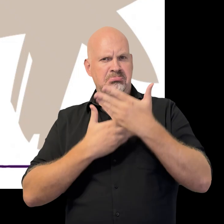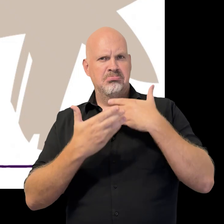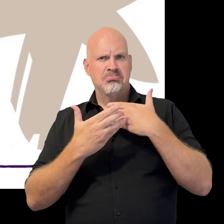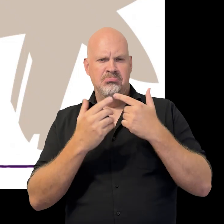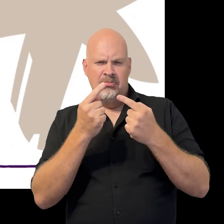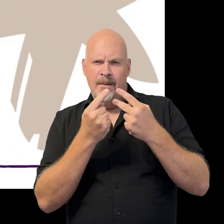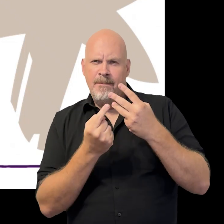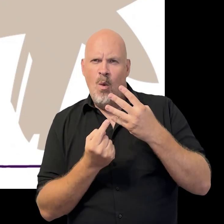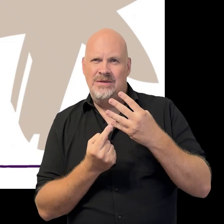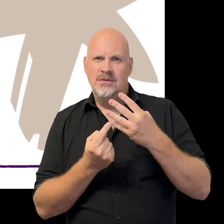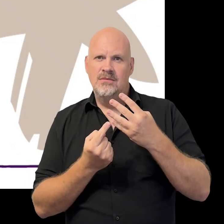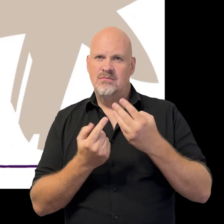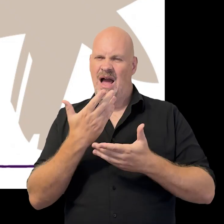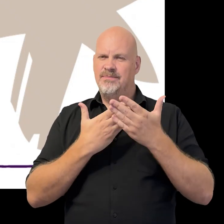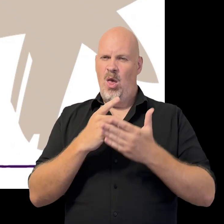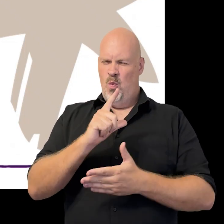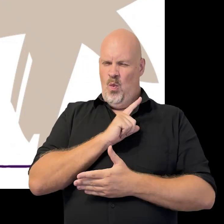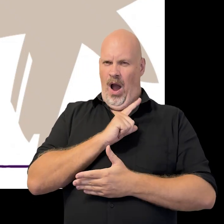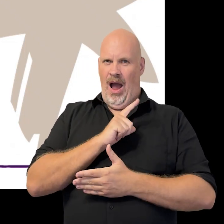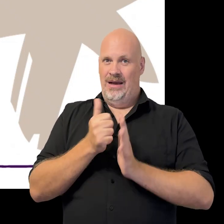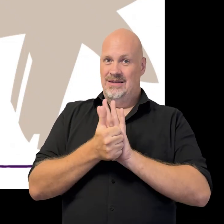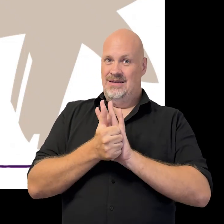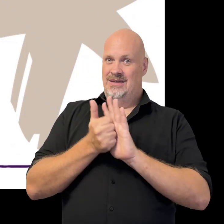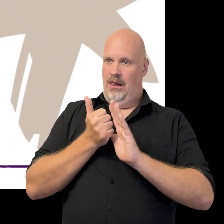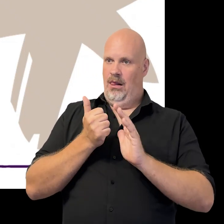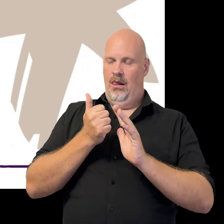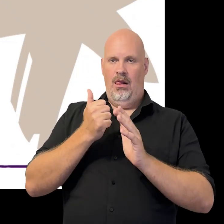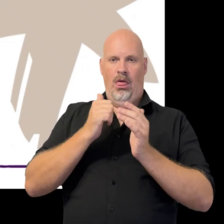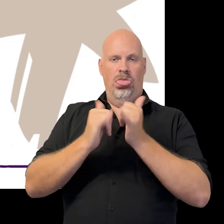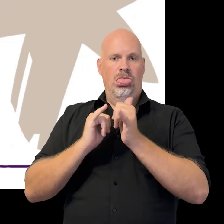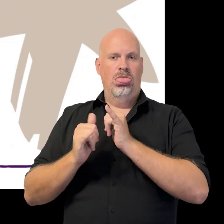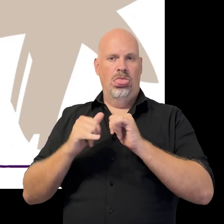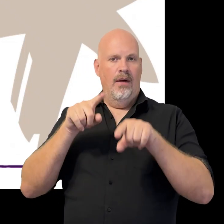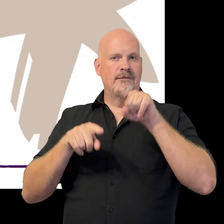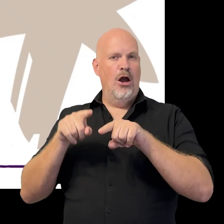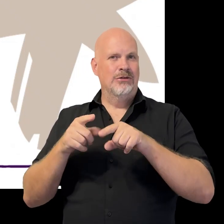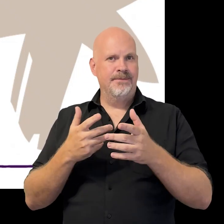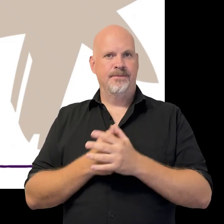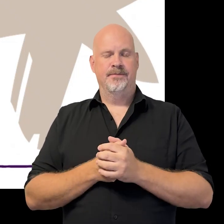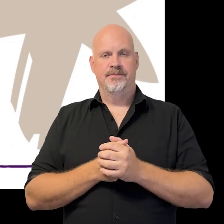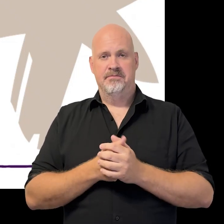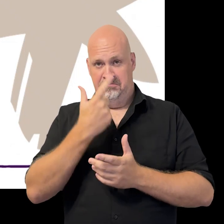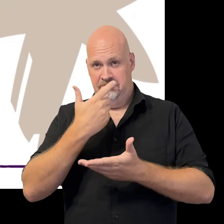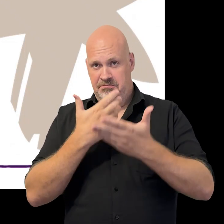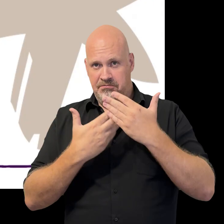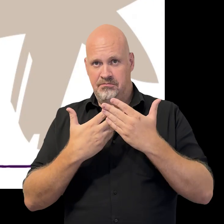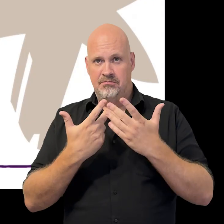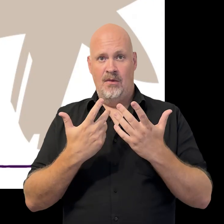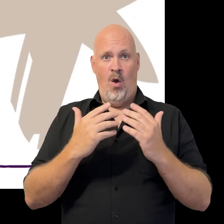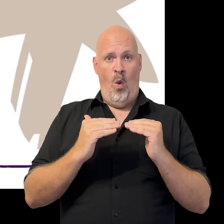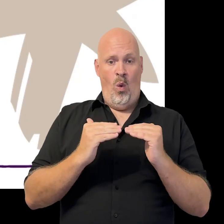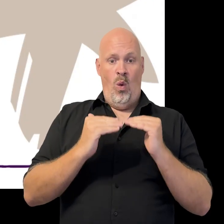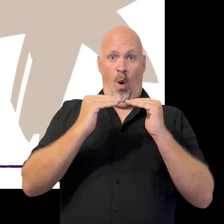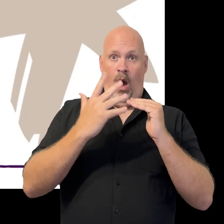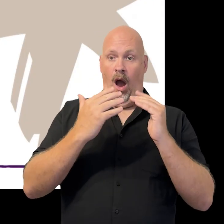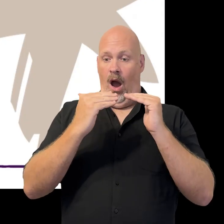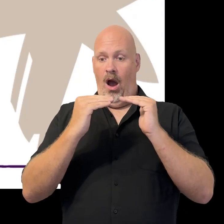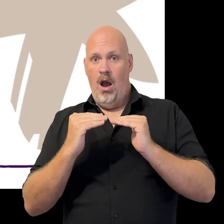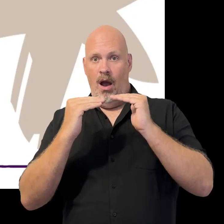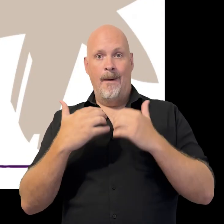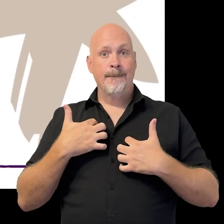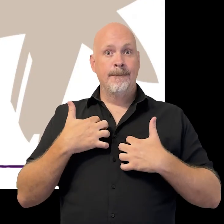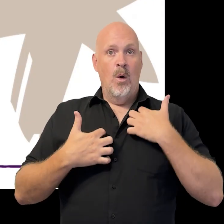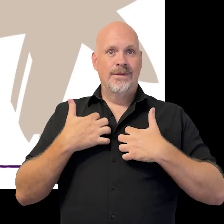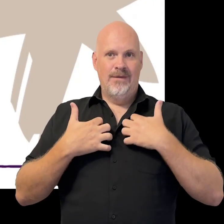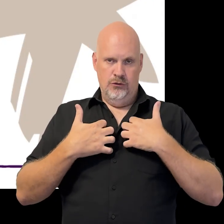a discussion section. And this is really important because this is where you're comparing and contrasting your